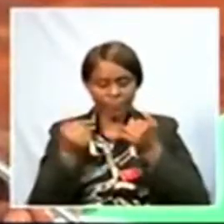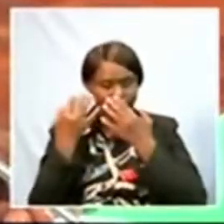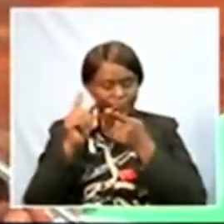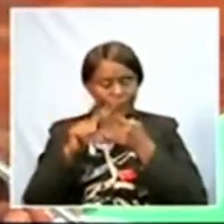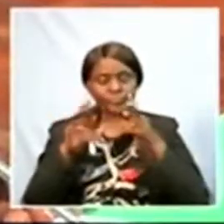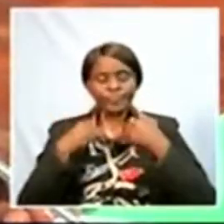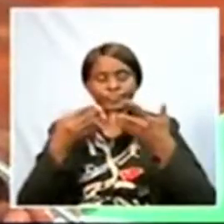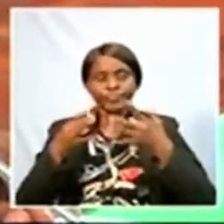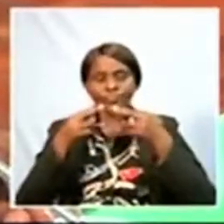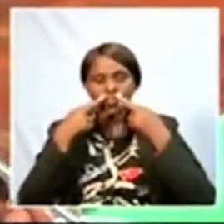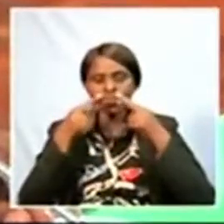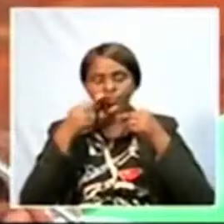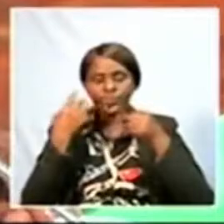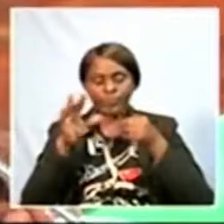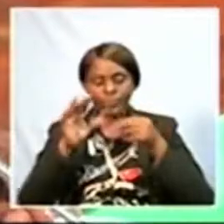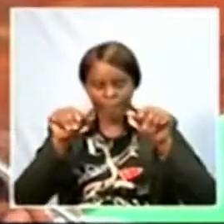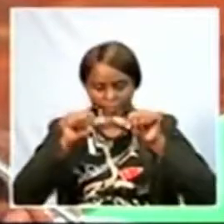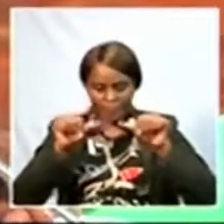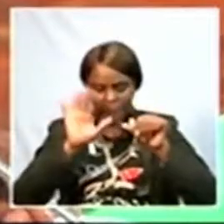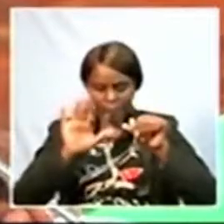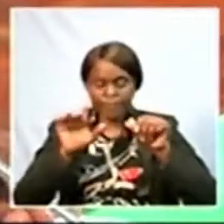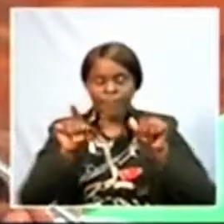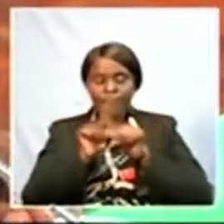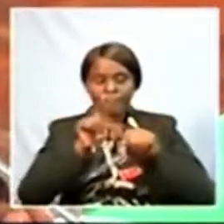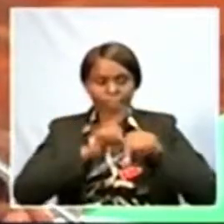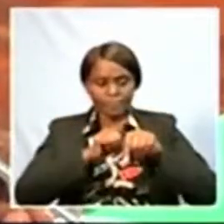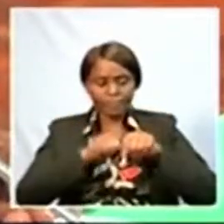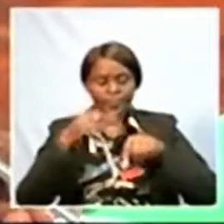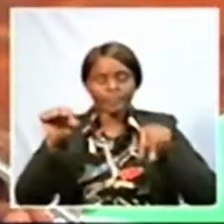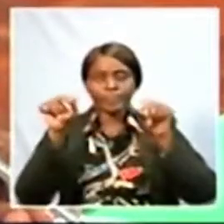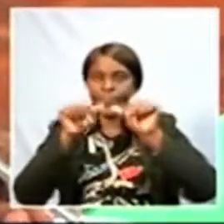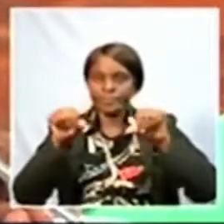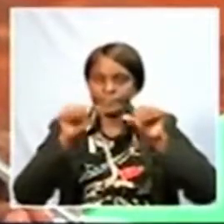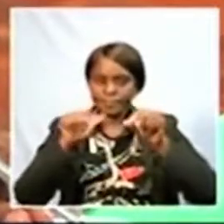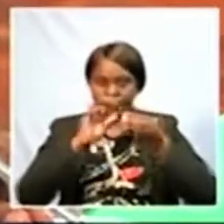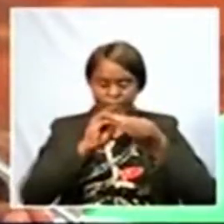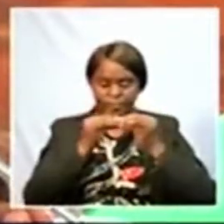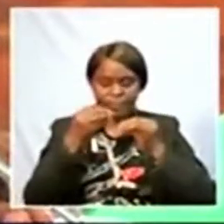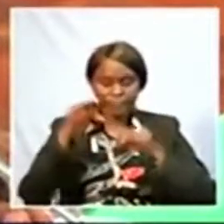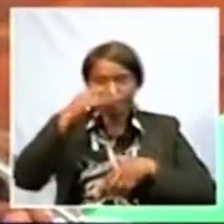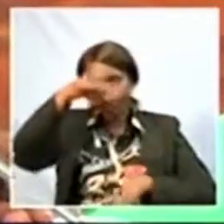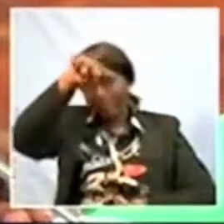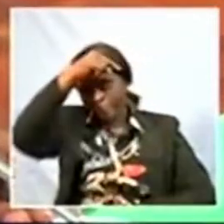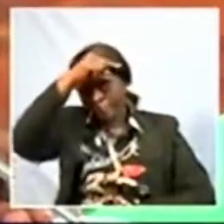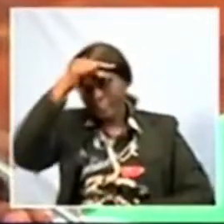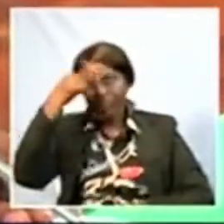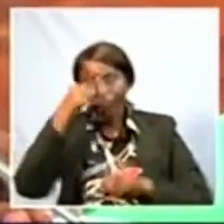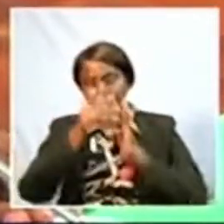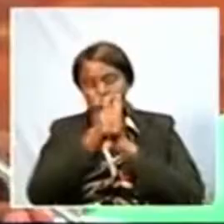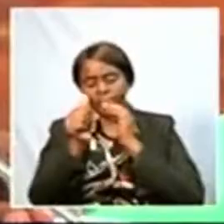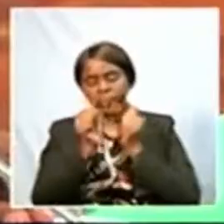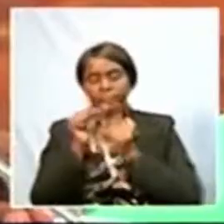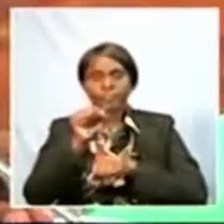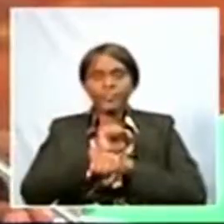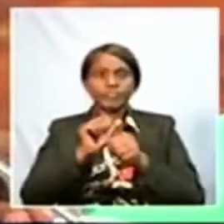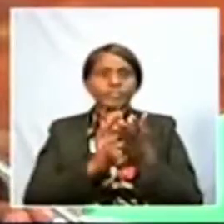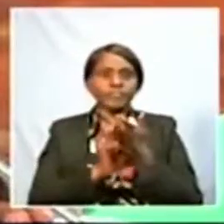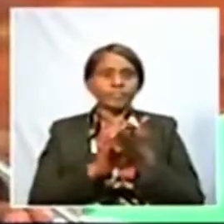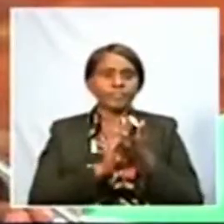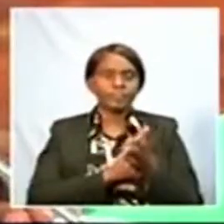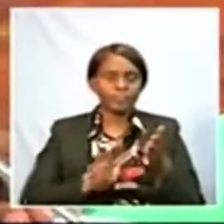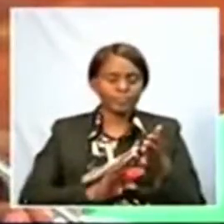to acknowledge the findings of the auditors that at the time of audit, the number of graduates for skills and secondary school